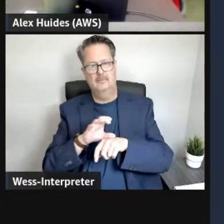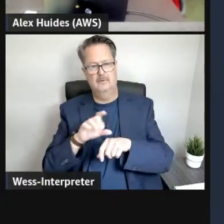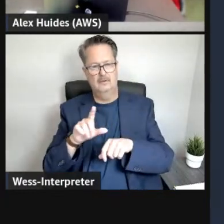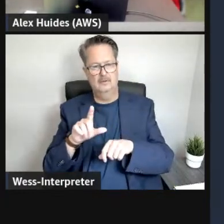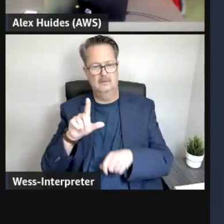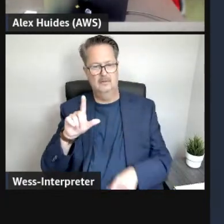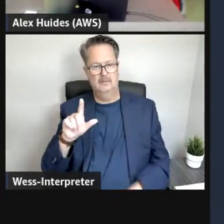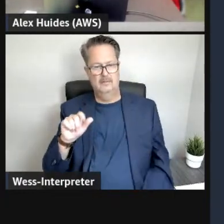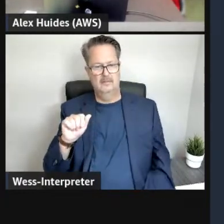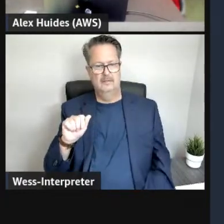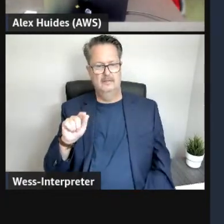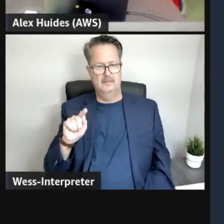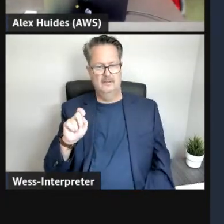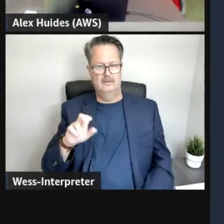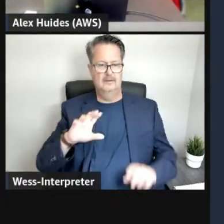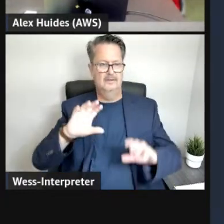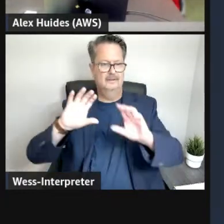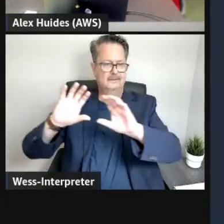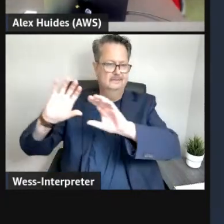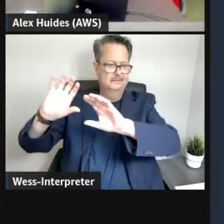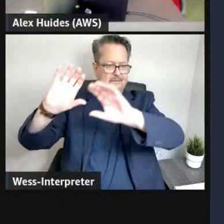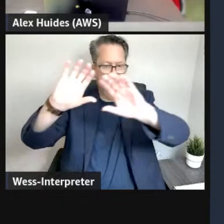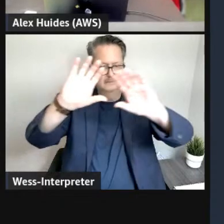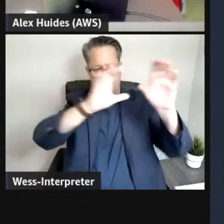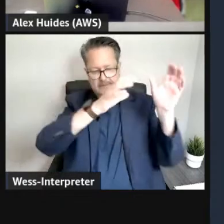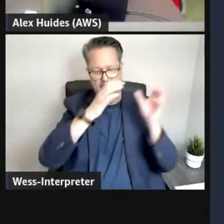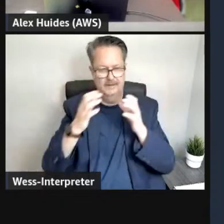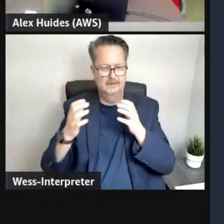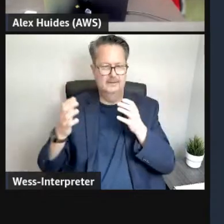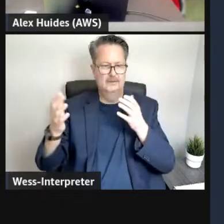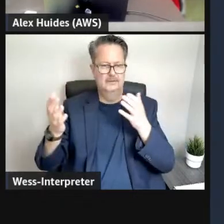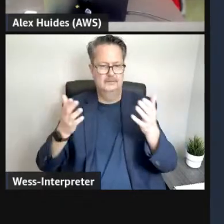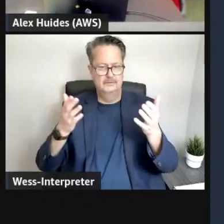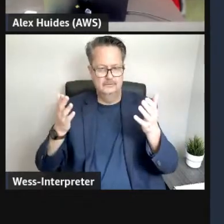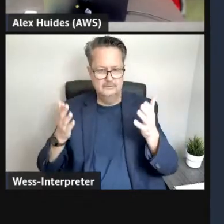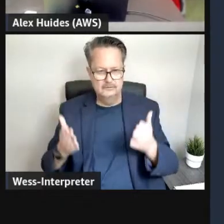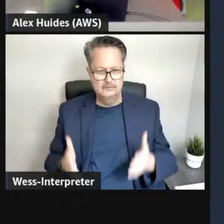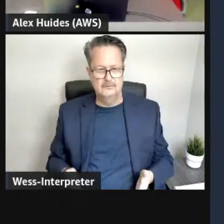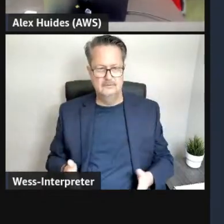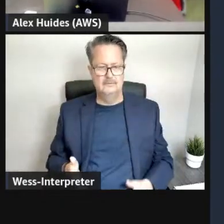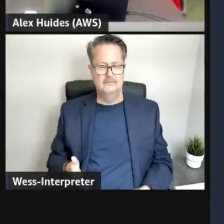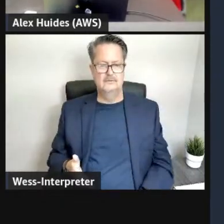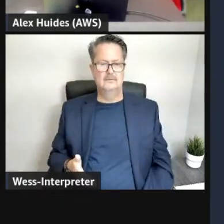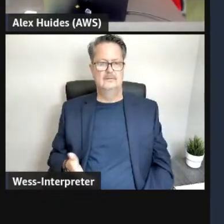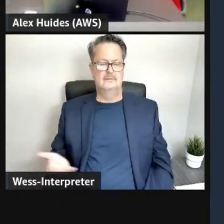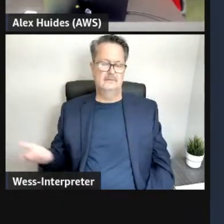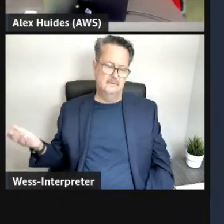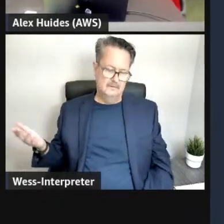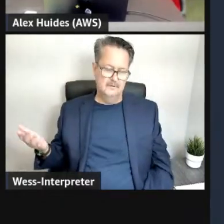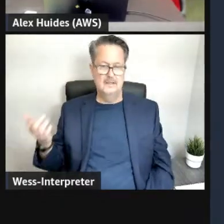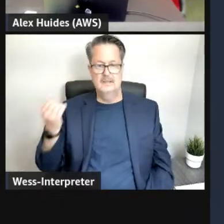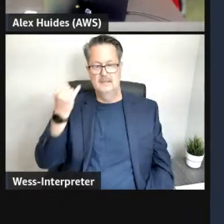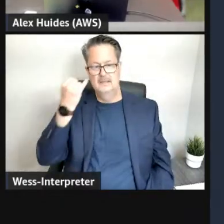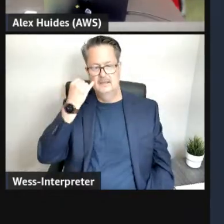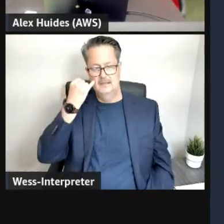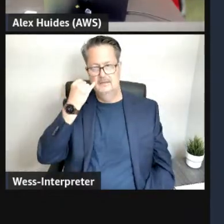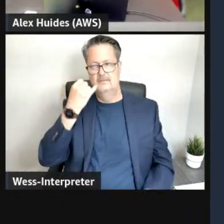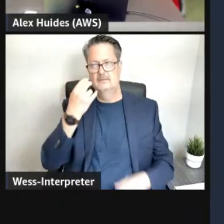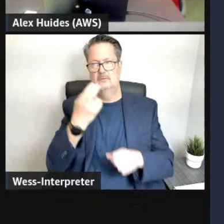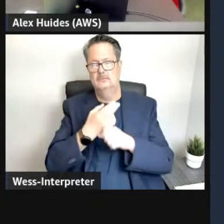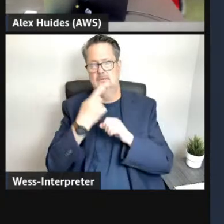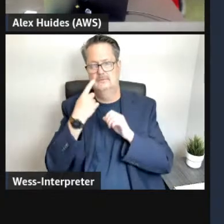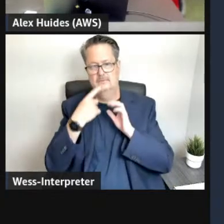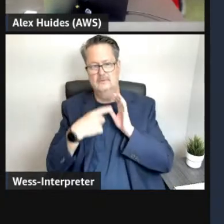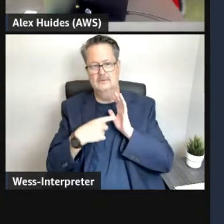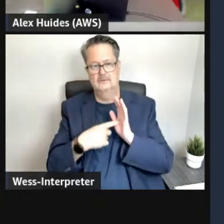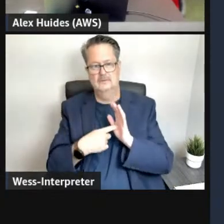choices, not only containers, I'm also talk about serverless, EC2. For sure. And so if you are using, for example, service